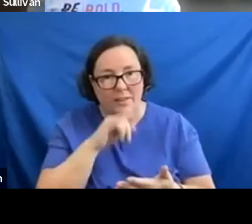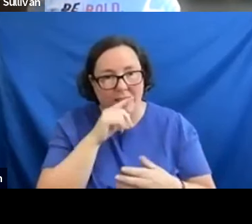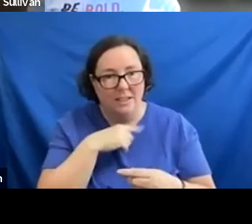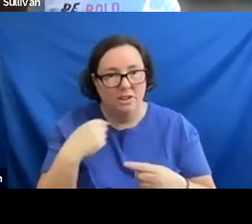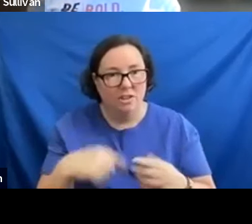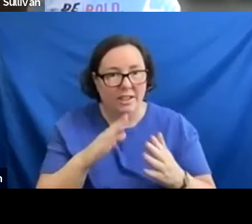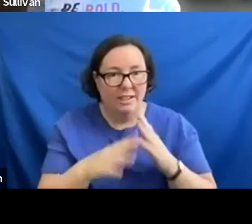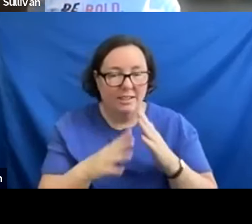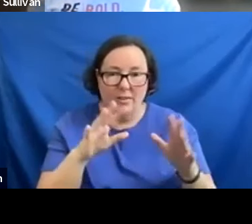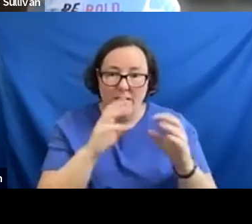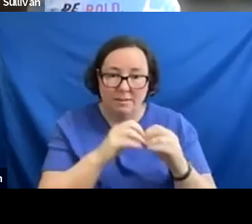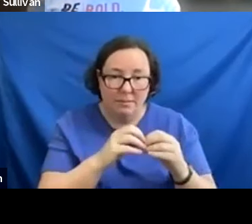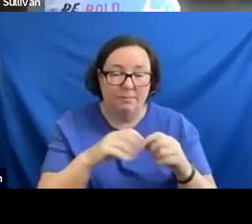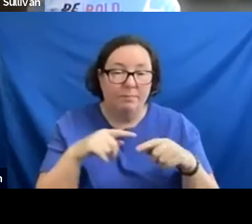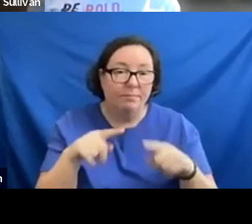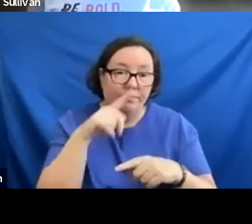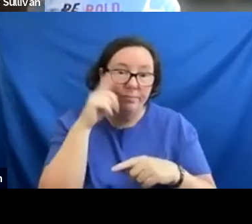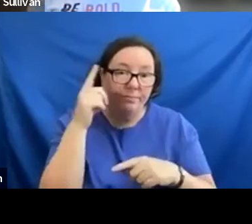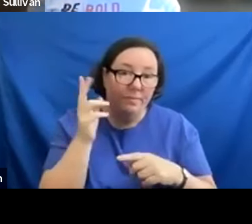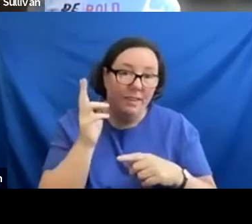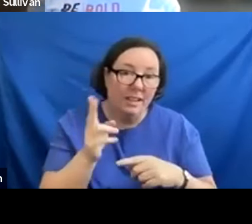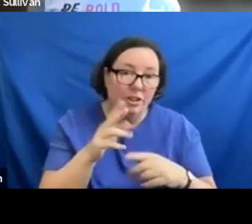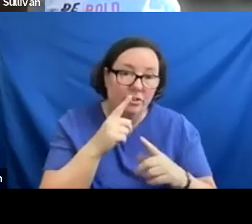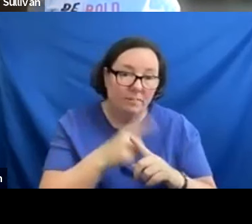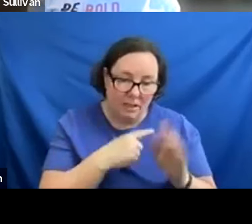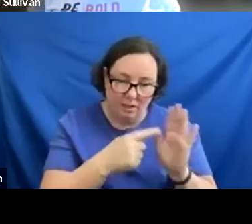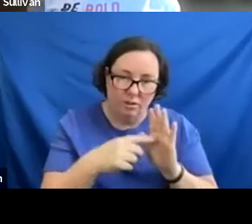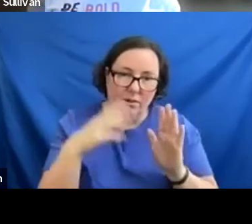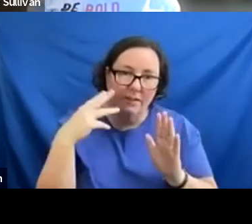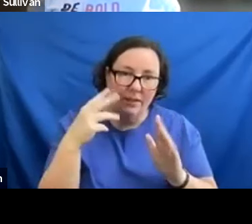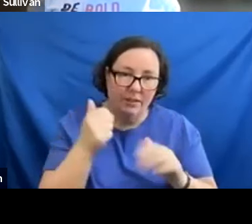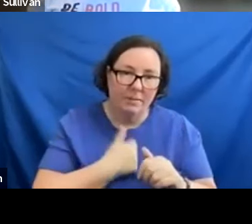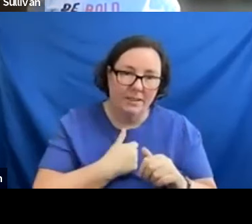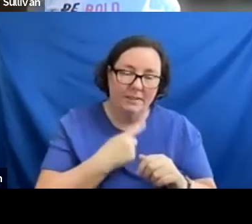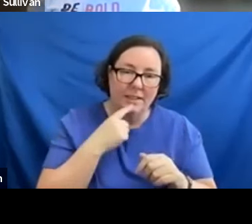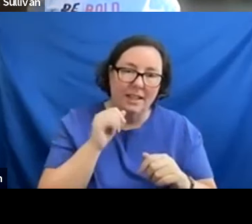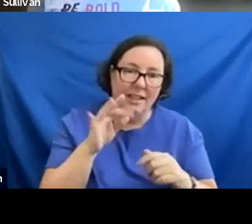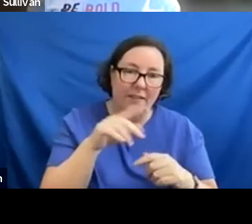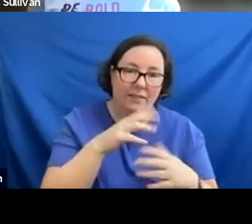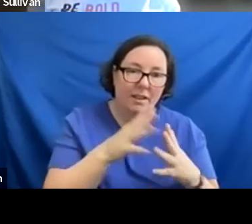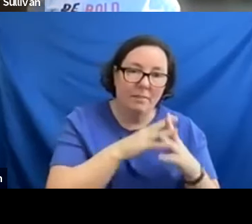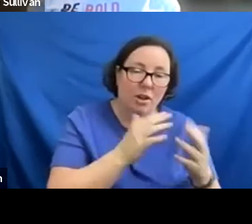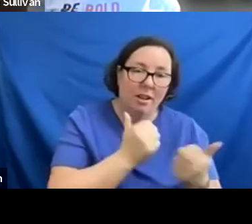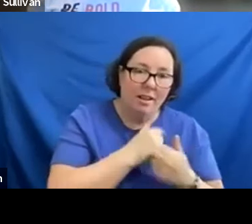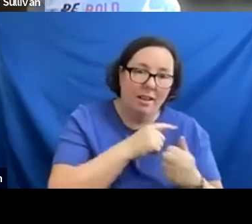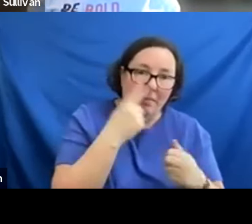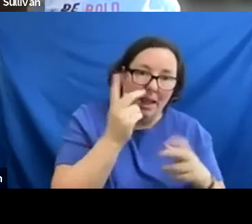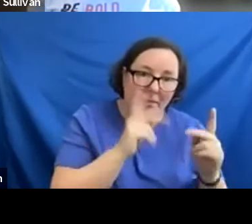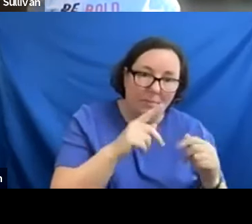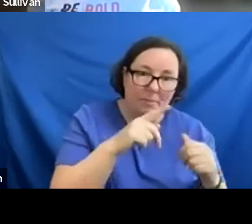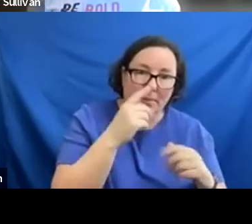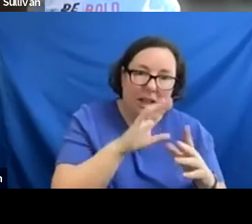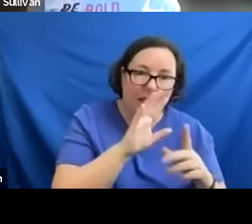anymore? During Black History Month, I shared a video of myself saying if America loved Black people and Black culture, it would be